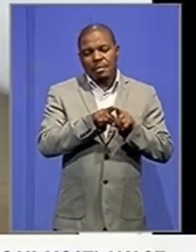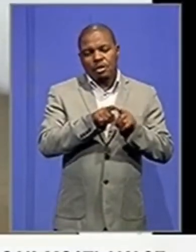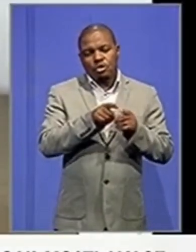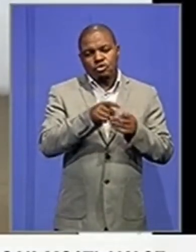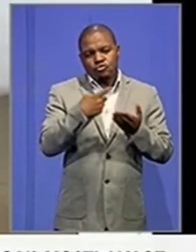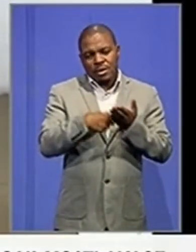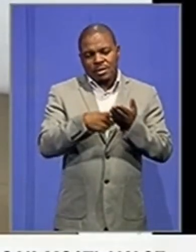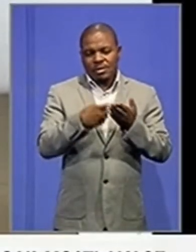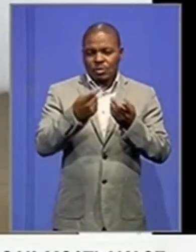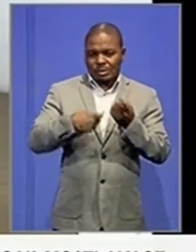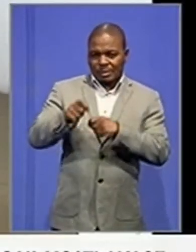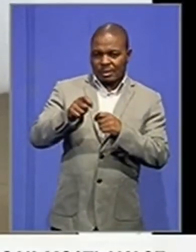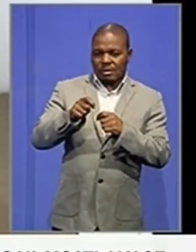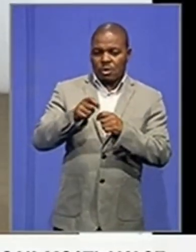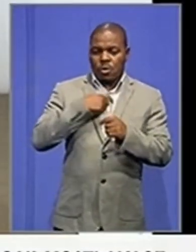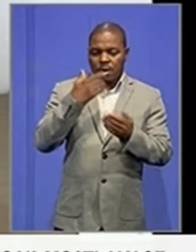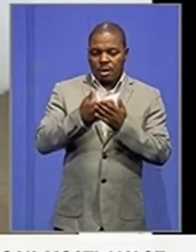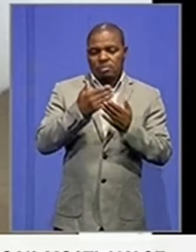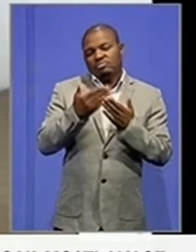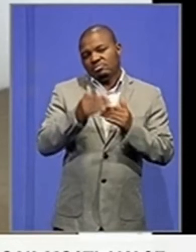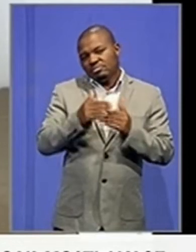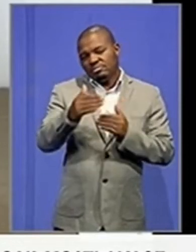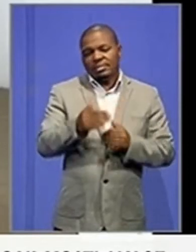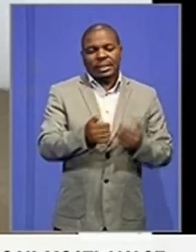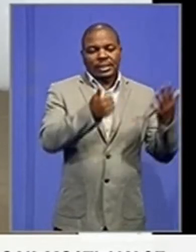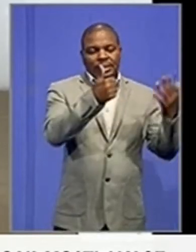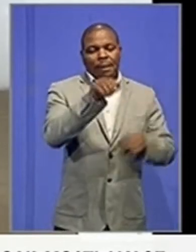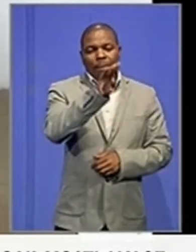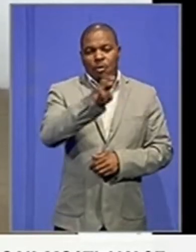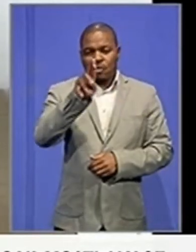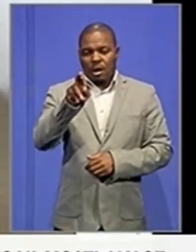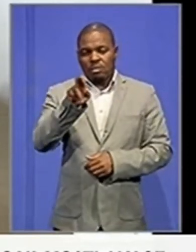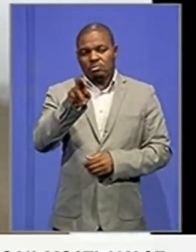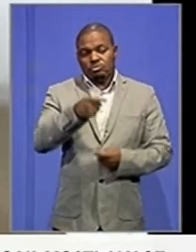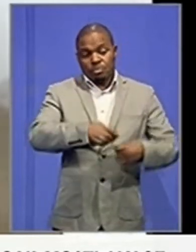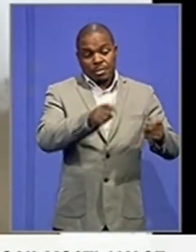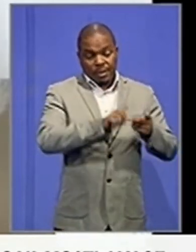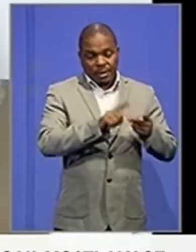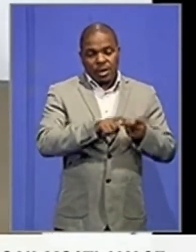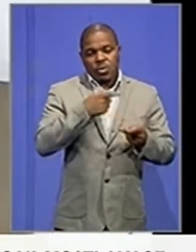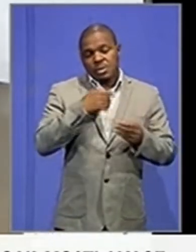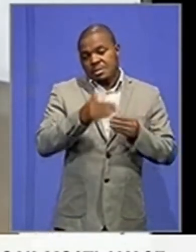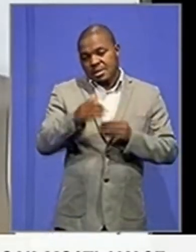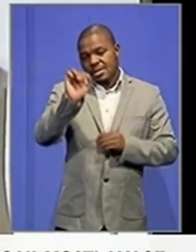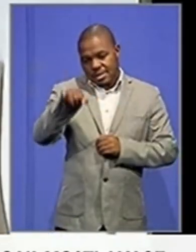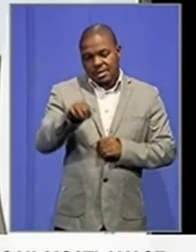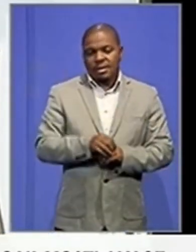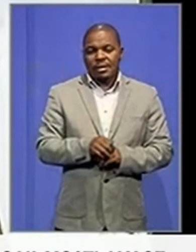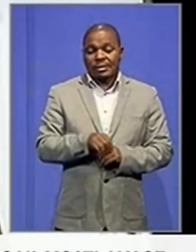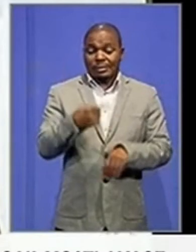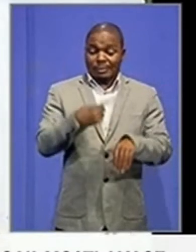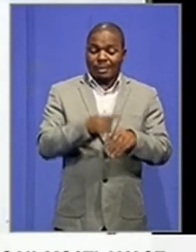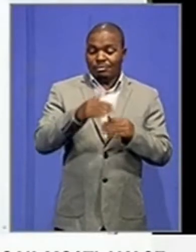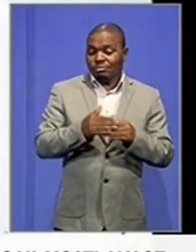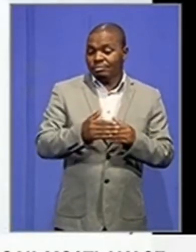to what we will incur this year, around 6 billion rand. And at the end of the day, you are correct, it gets to a point